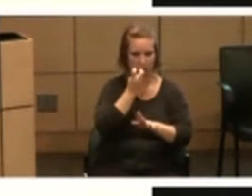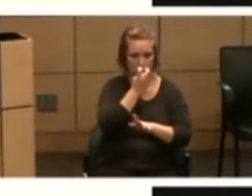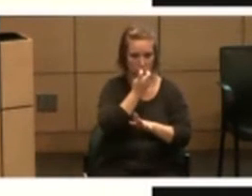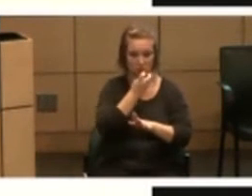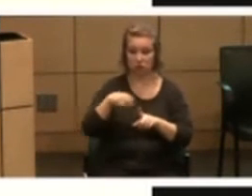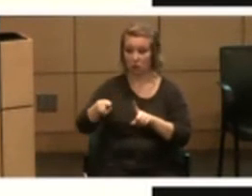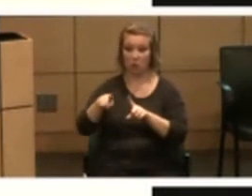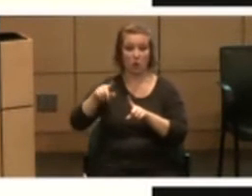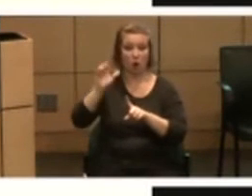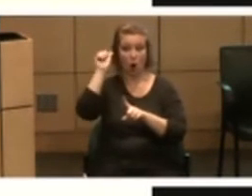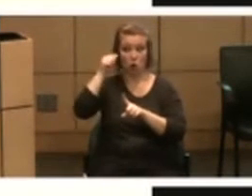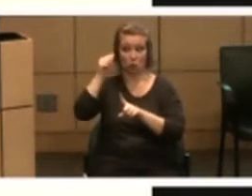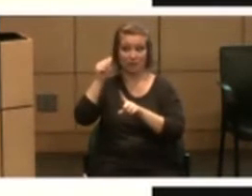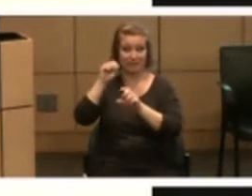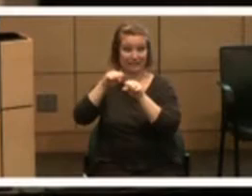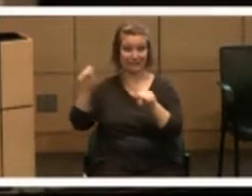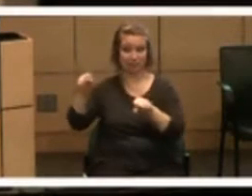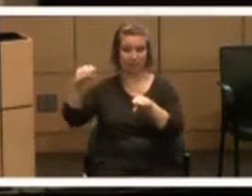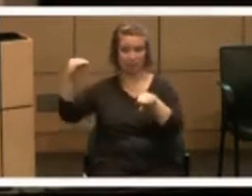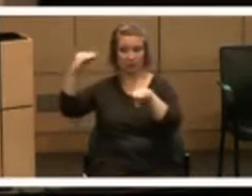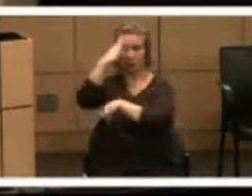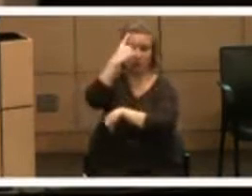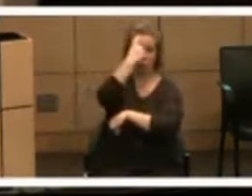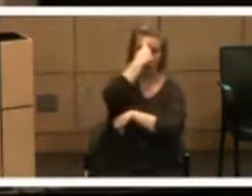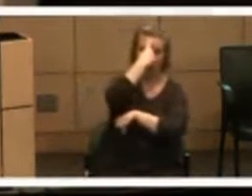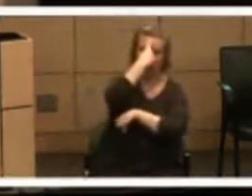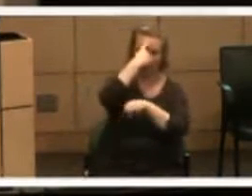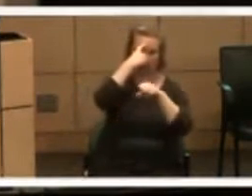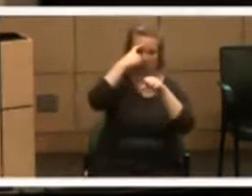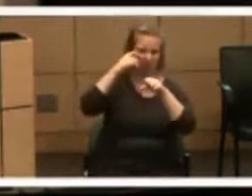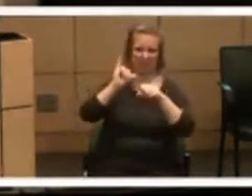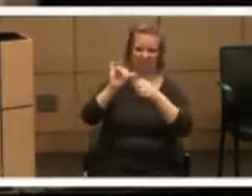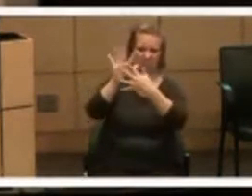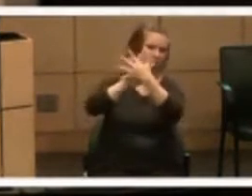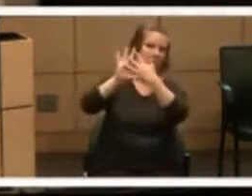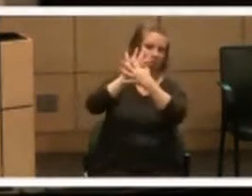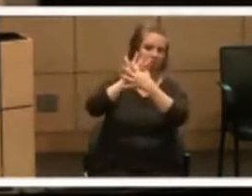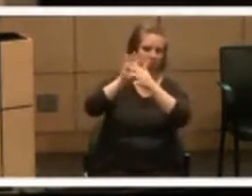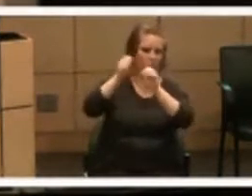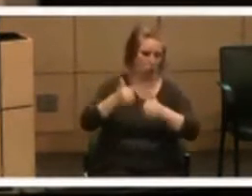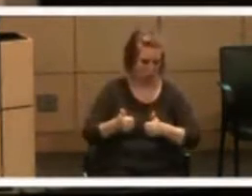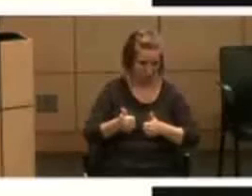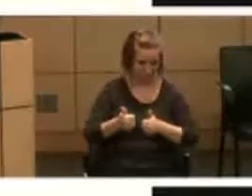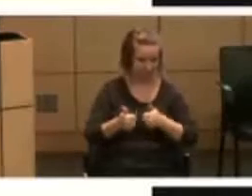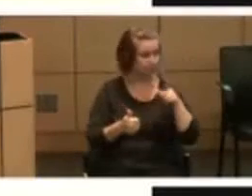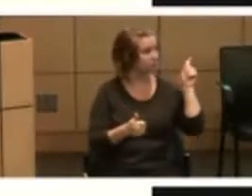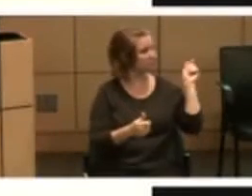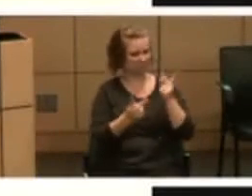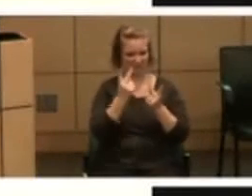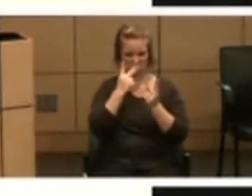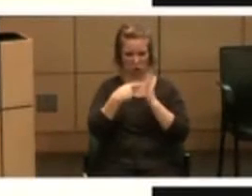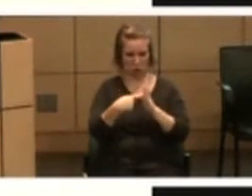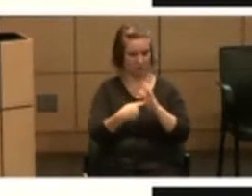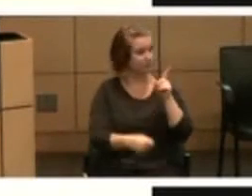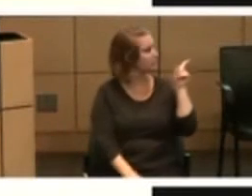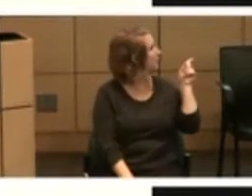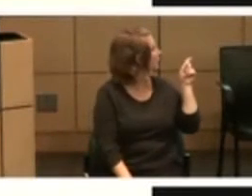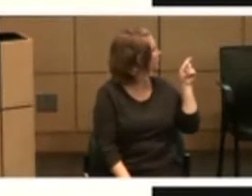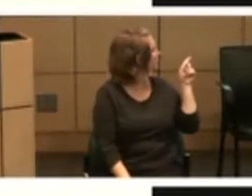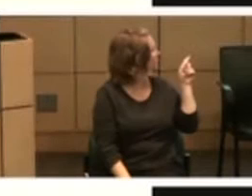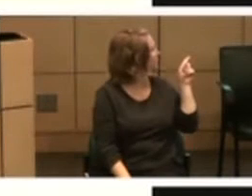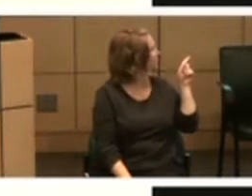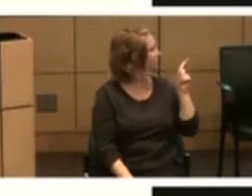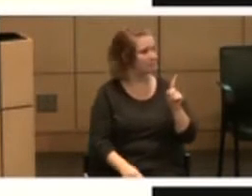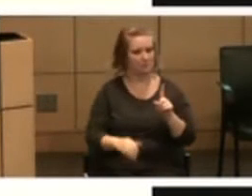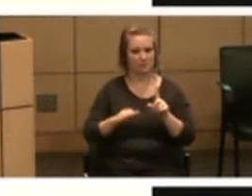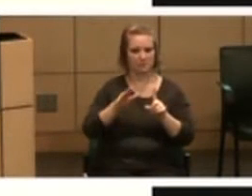auditory system and sent to the brain is degraded. Okay, and this is shown here visually. So we have produces a steady noise. It's shown here visually